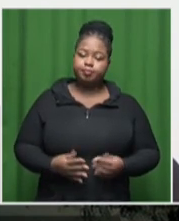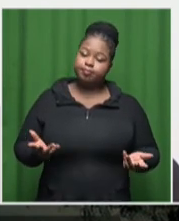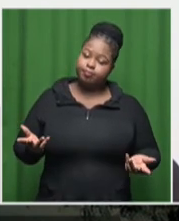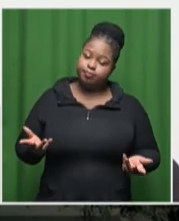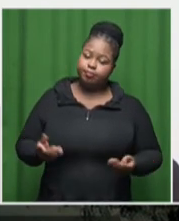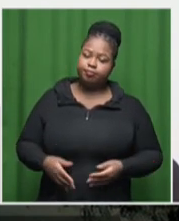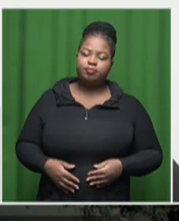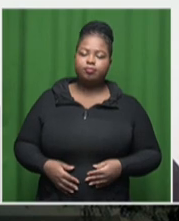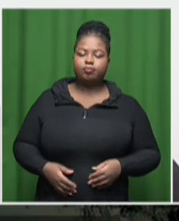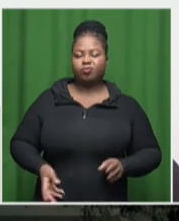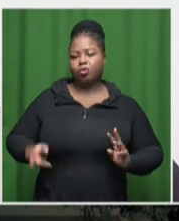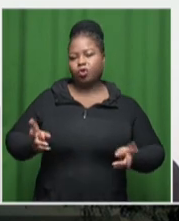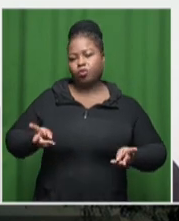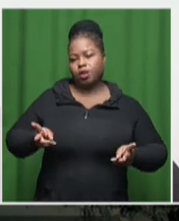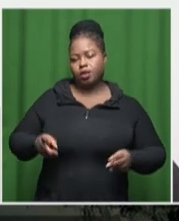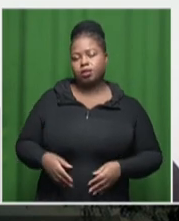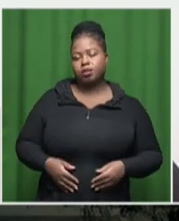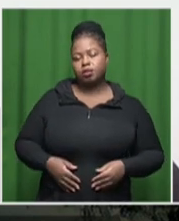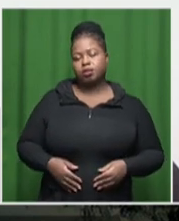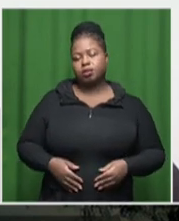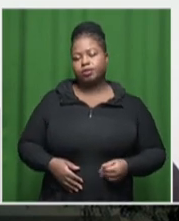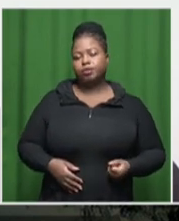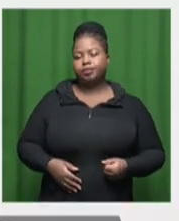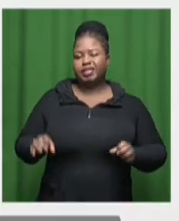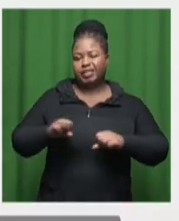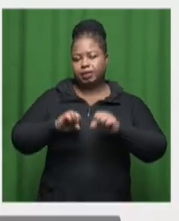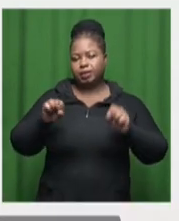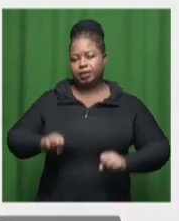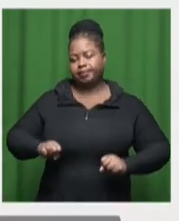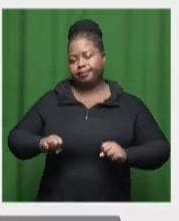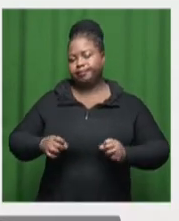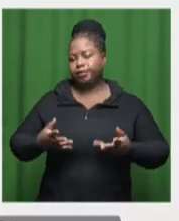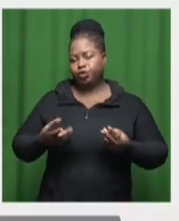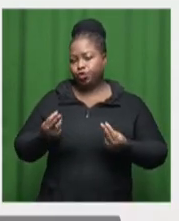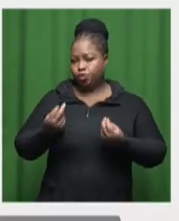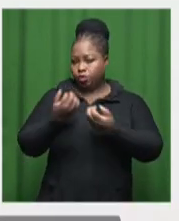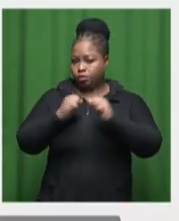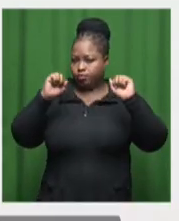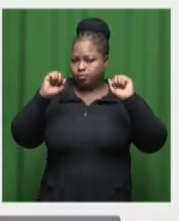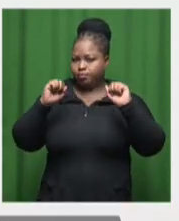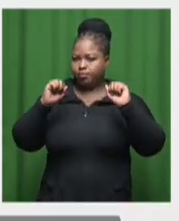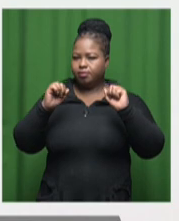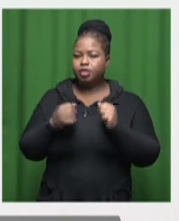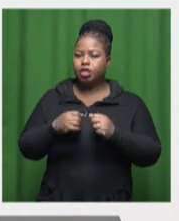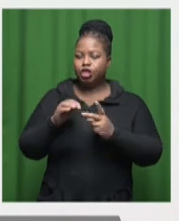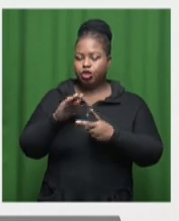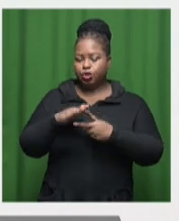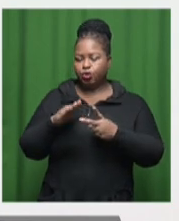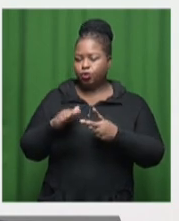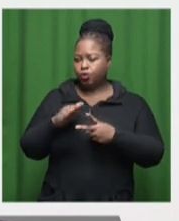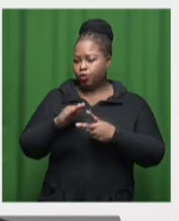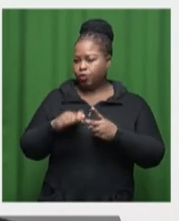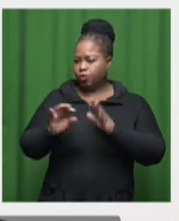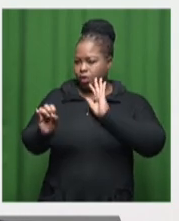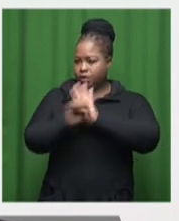There's normally two, in a liberal democracy system, there's normally two sides of these political